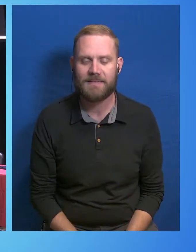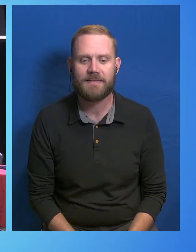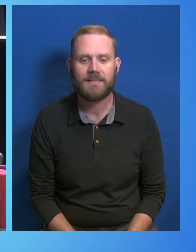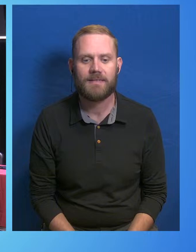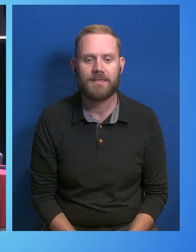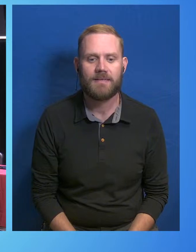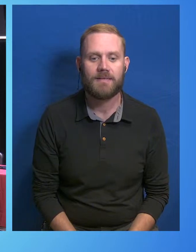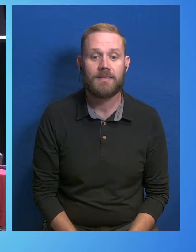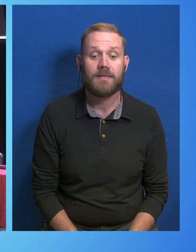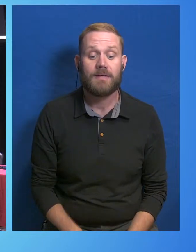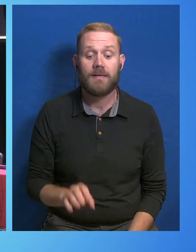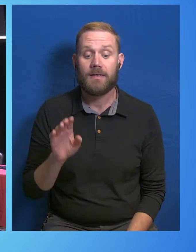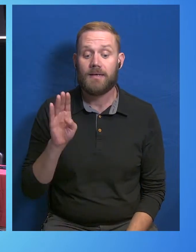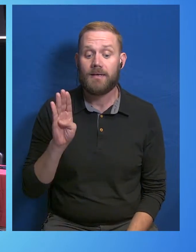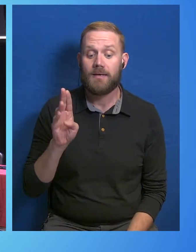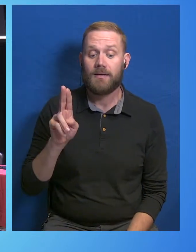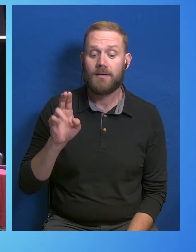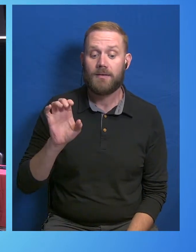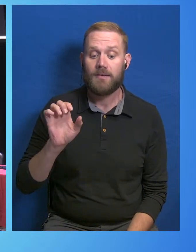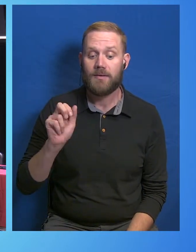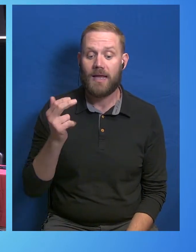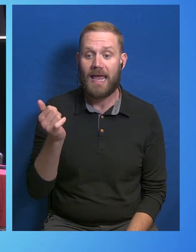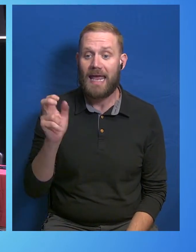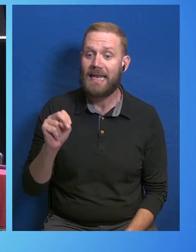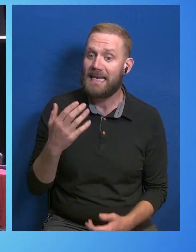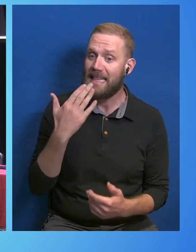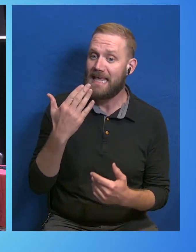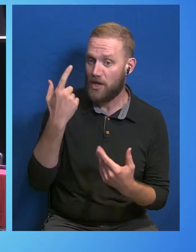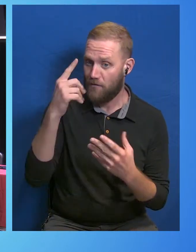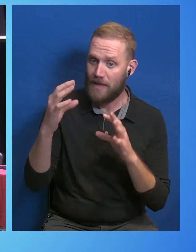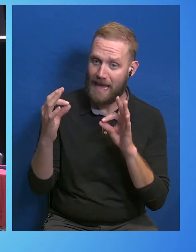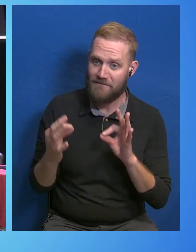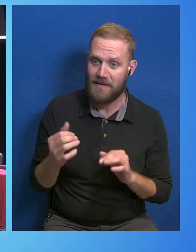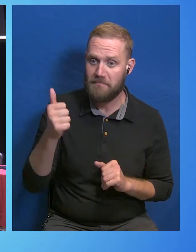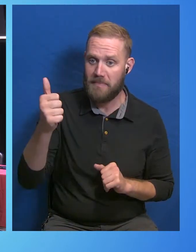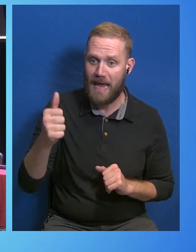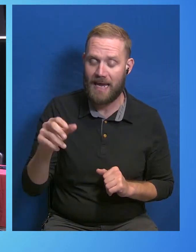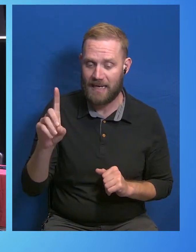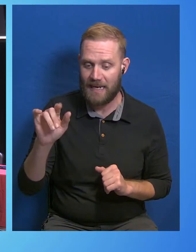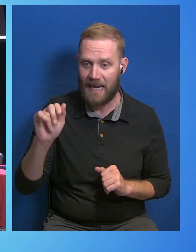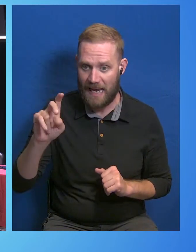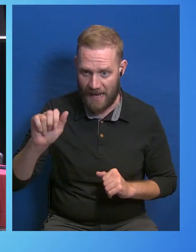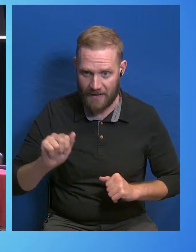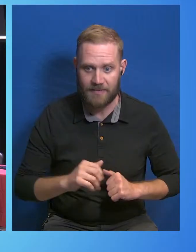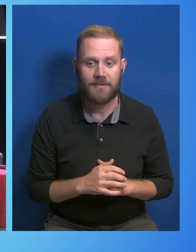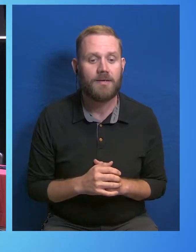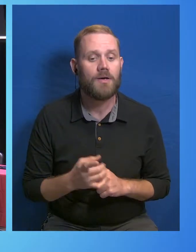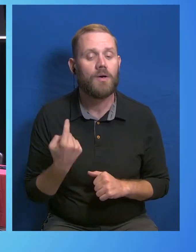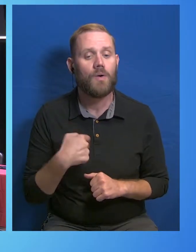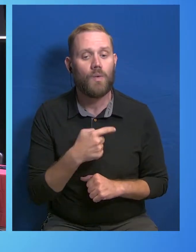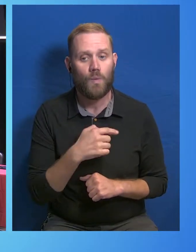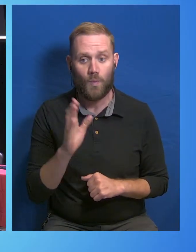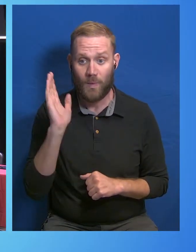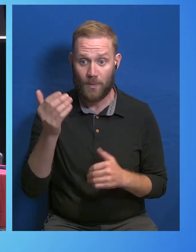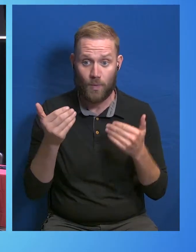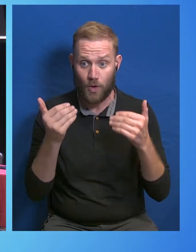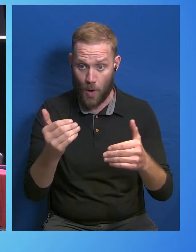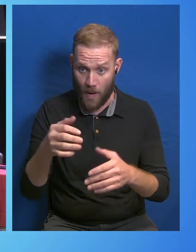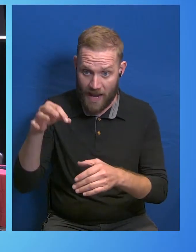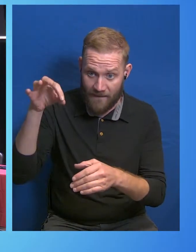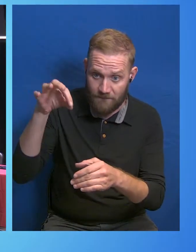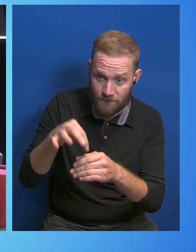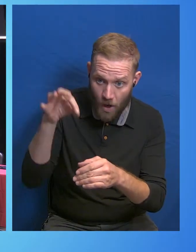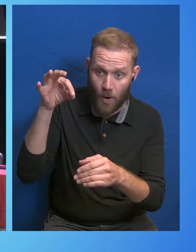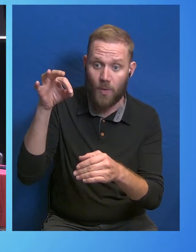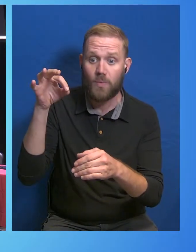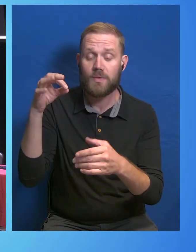This is Board Member Buchanan. Thank you so much for that input, Board Member Diana. So we can take a vote